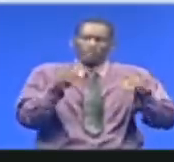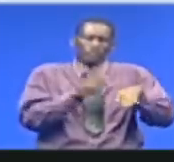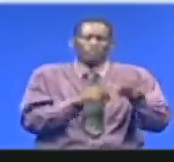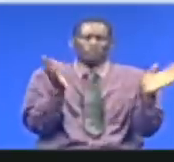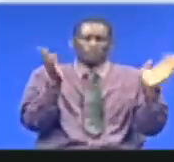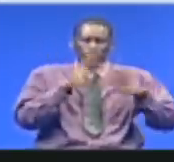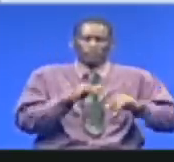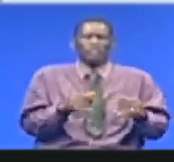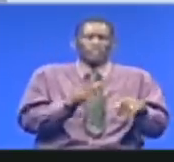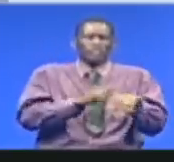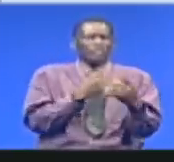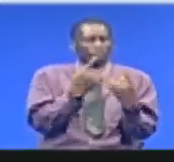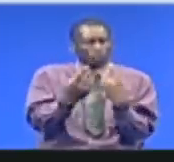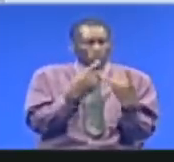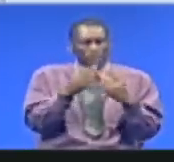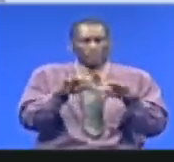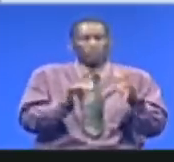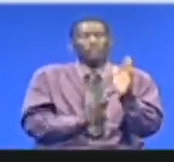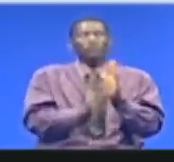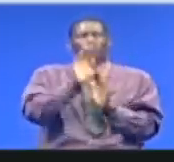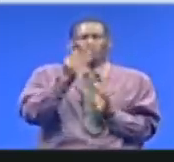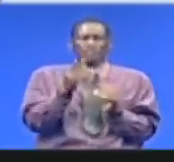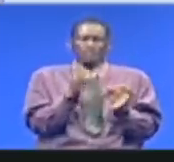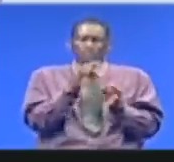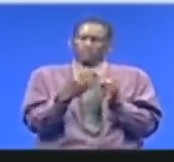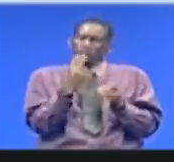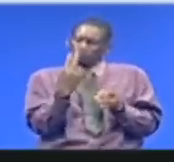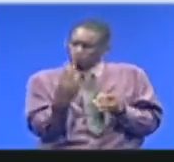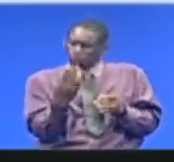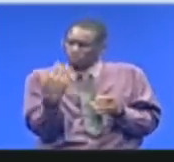everybody about development of Kenya. If you saw the document that was